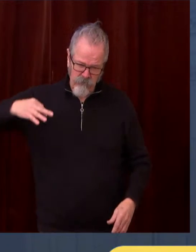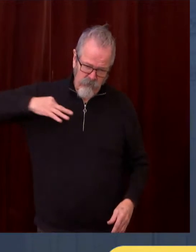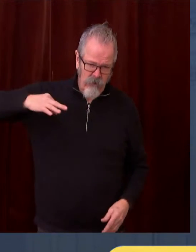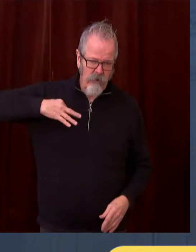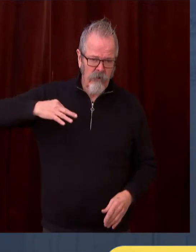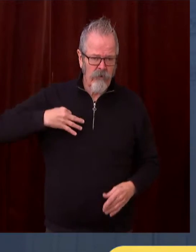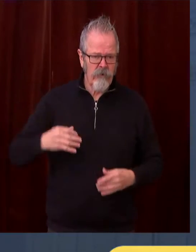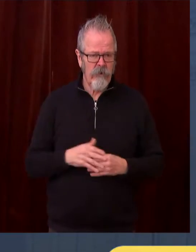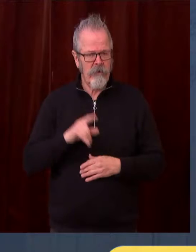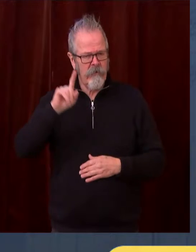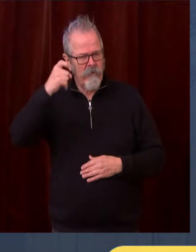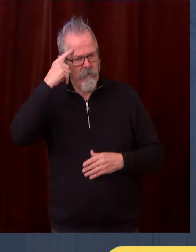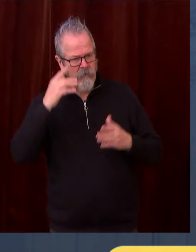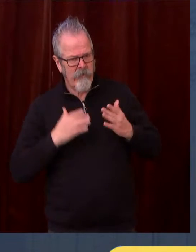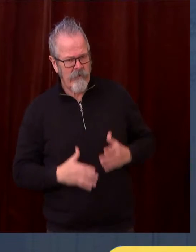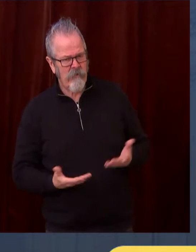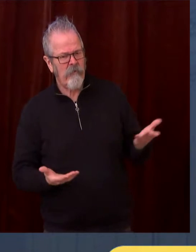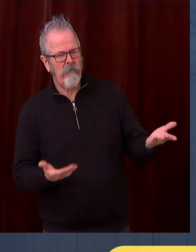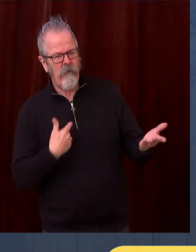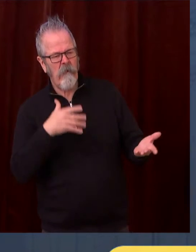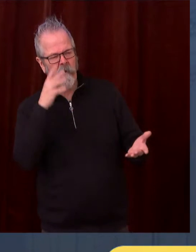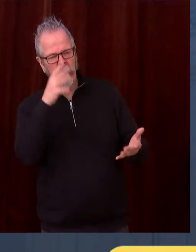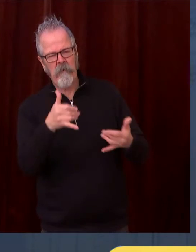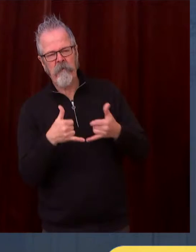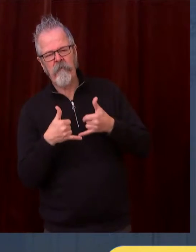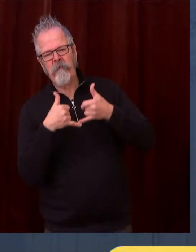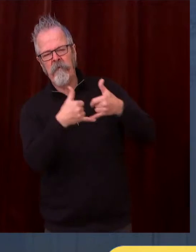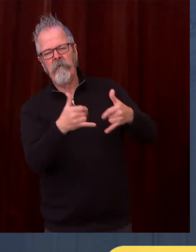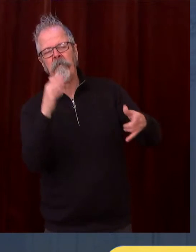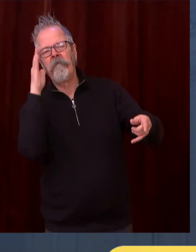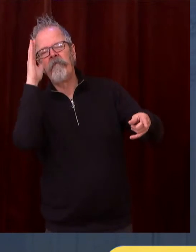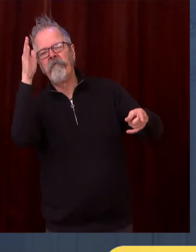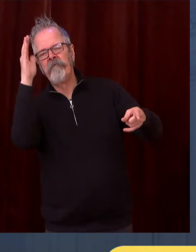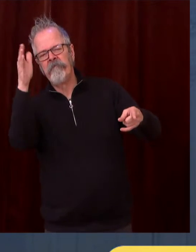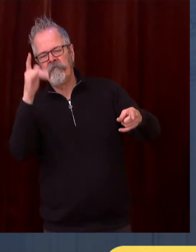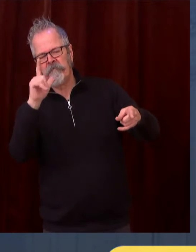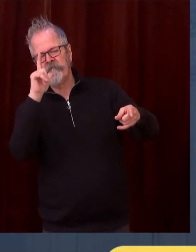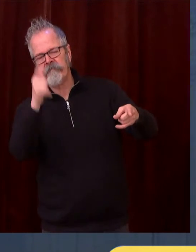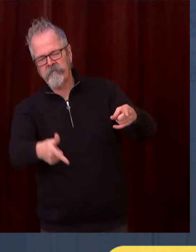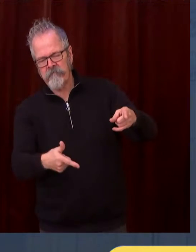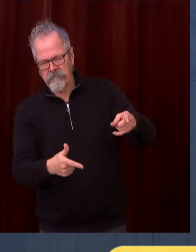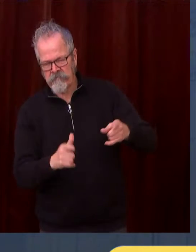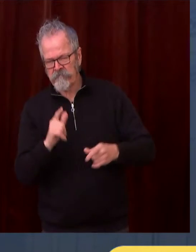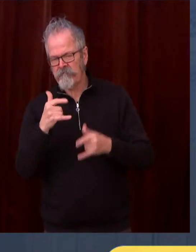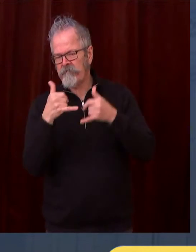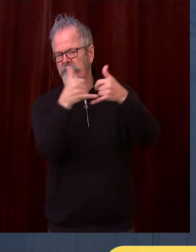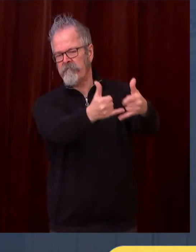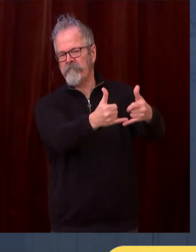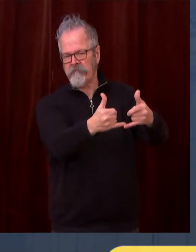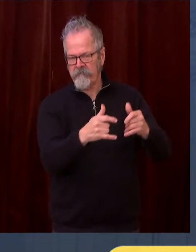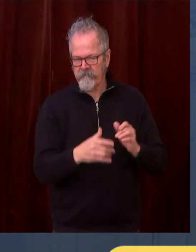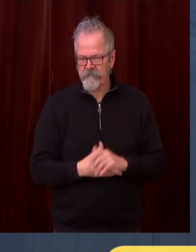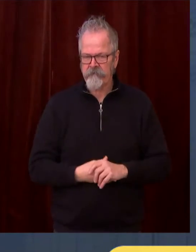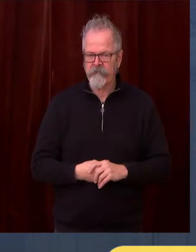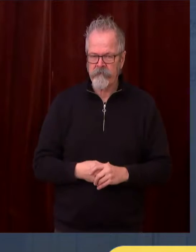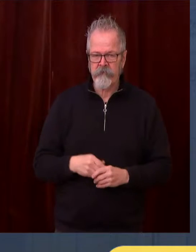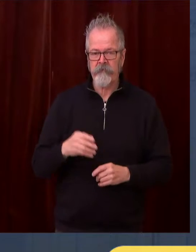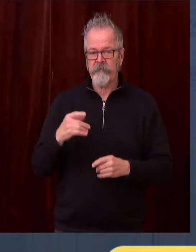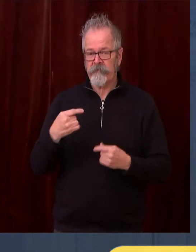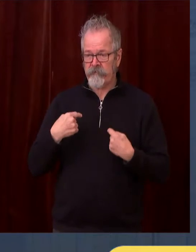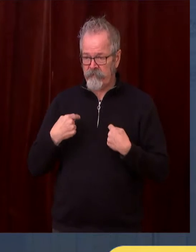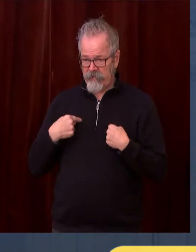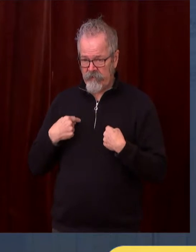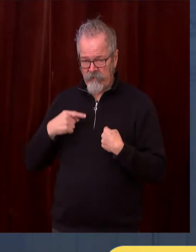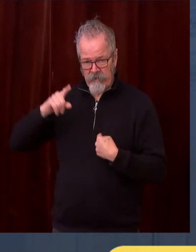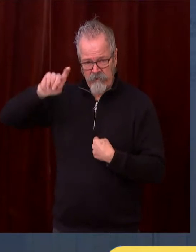these several states, this independent review group. And the reason is there was some concern